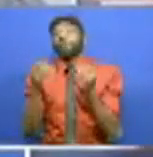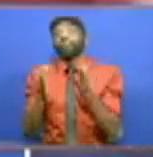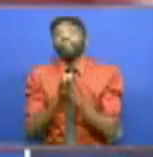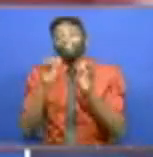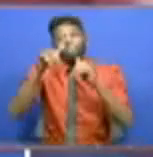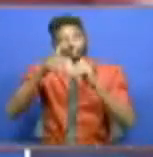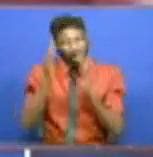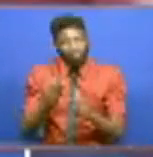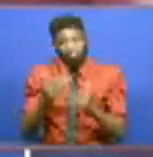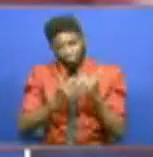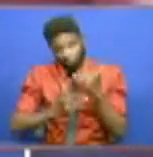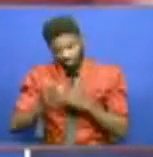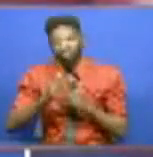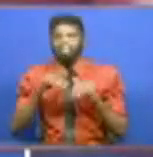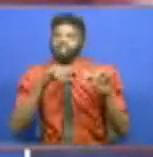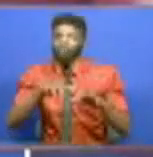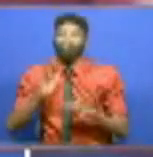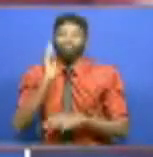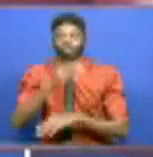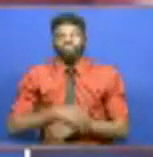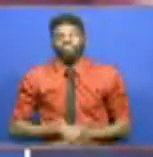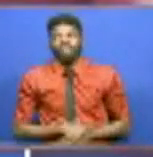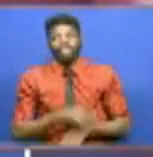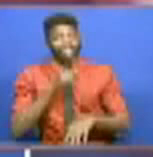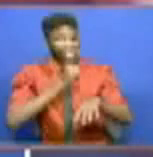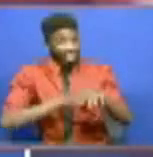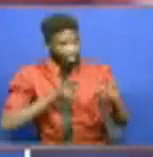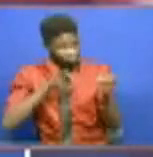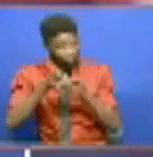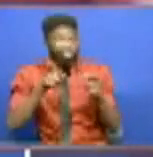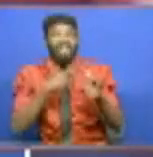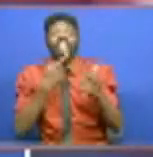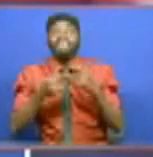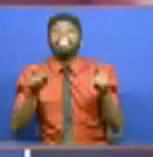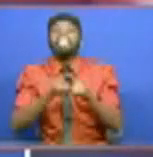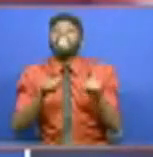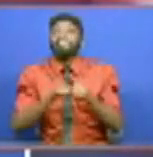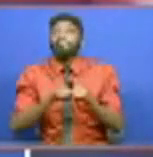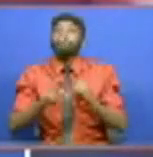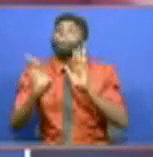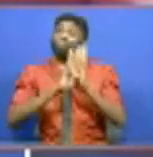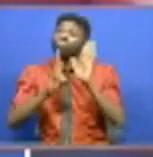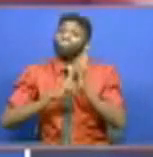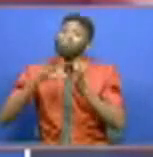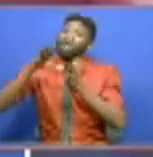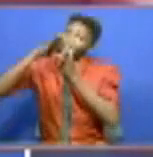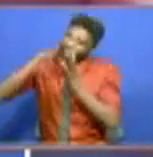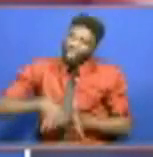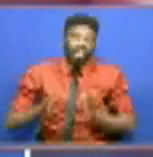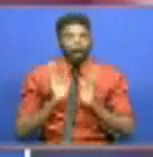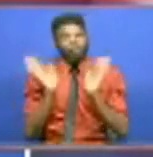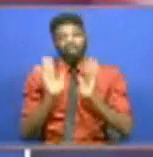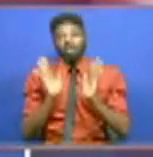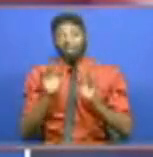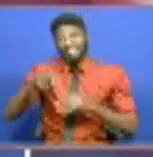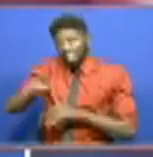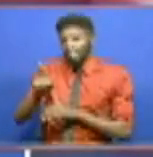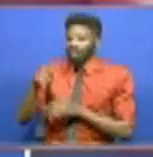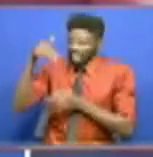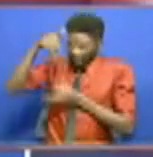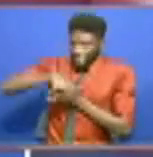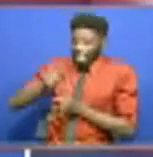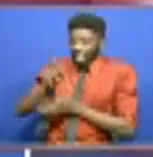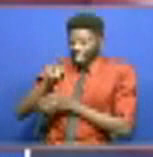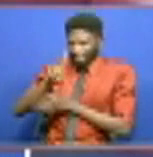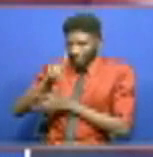run. Is that as you regulate, don't impose terms on us. Leave us to do our internal affairs. You regulate policy, because